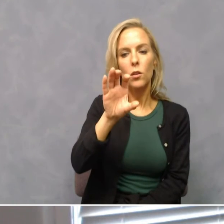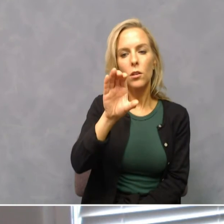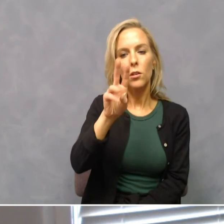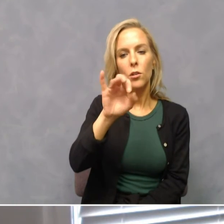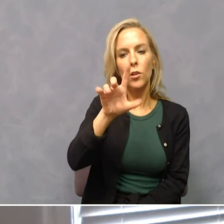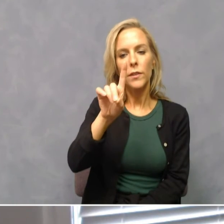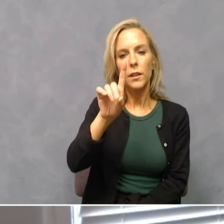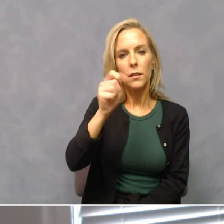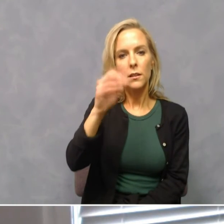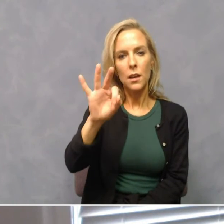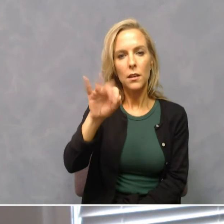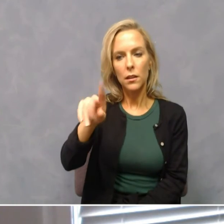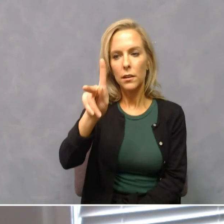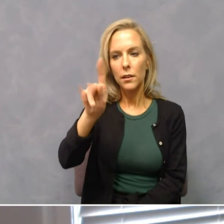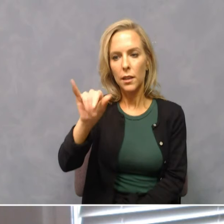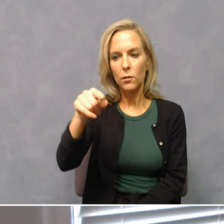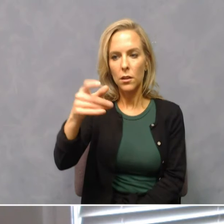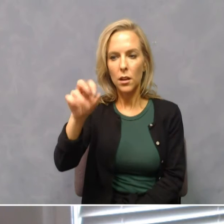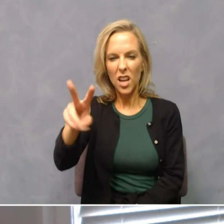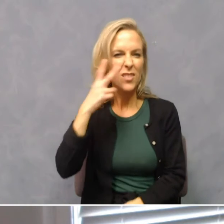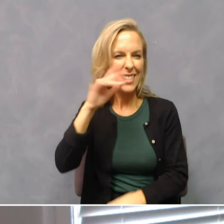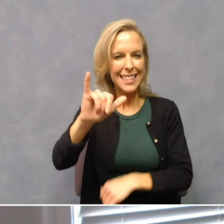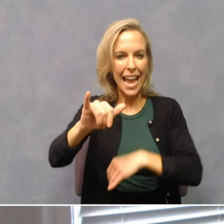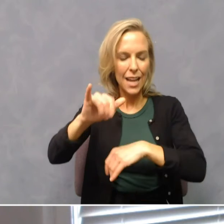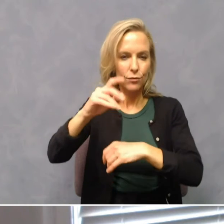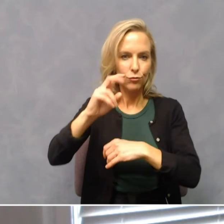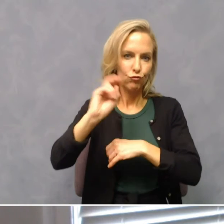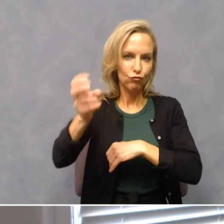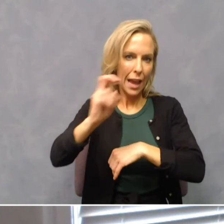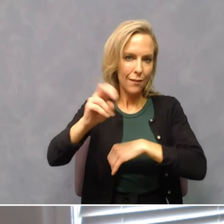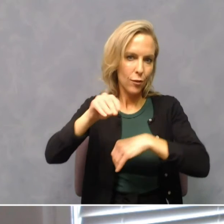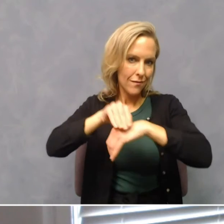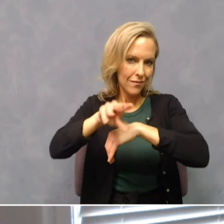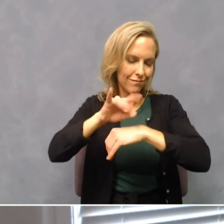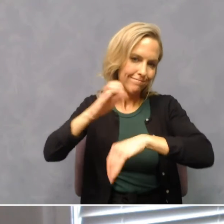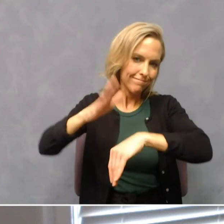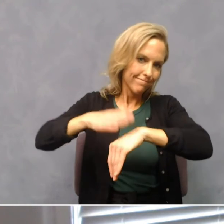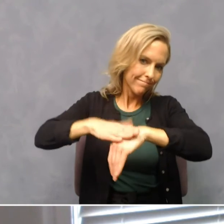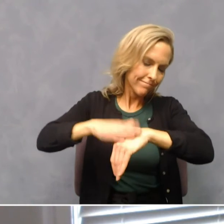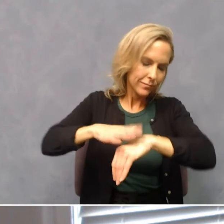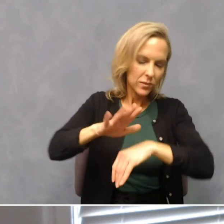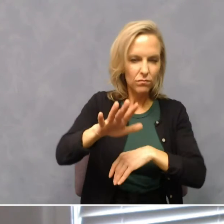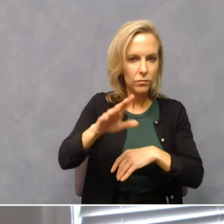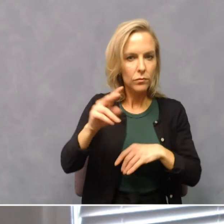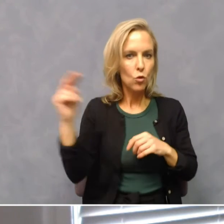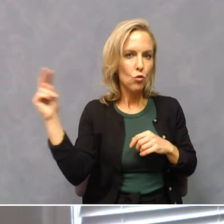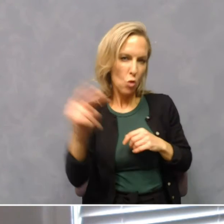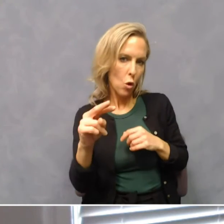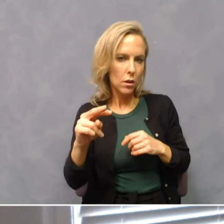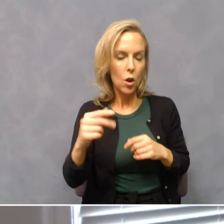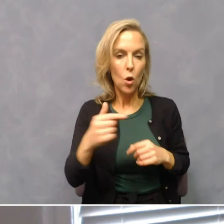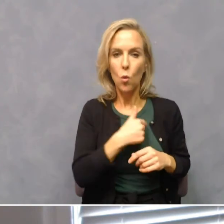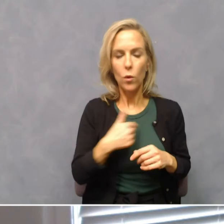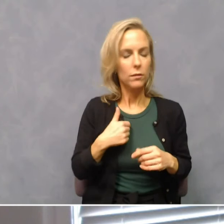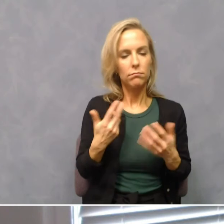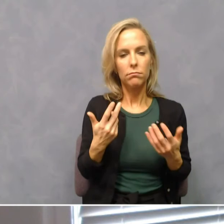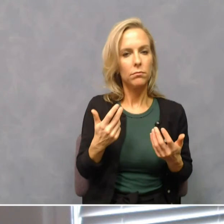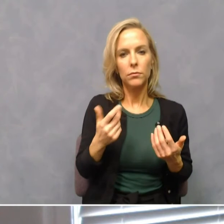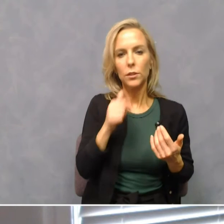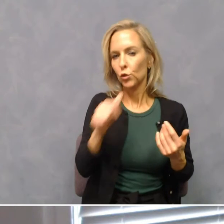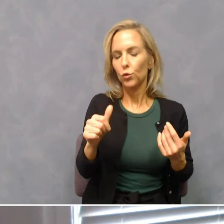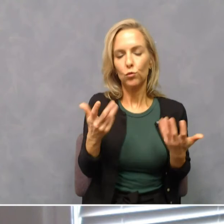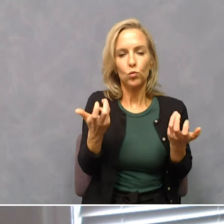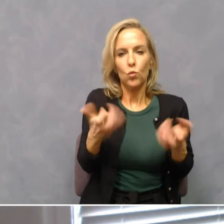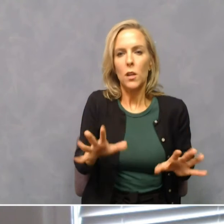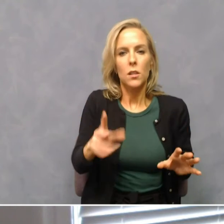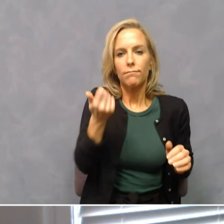kycovid19.ky.gov, there's a travel advisory. And if you look at that, we discourage any out-of-state travel at this time. And if